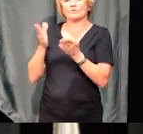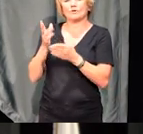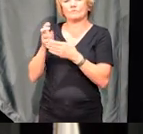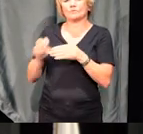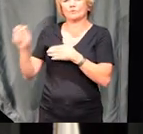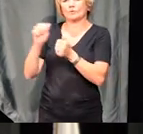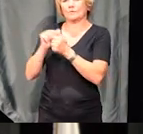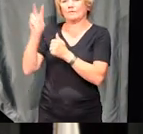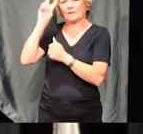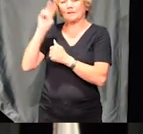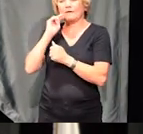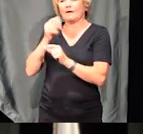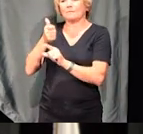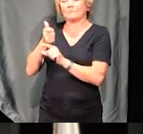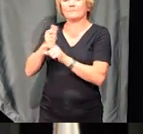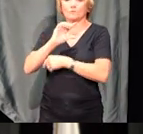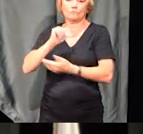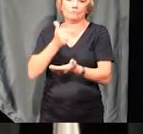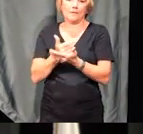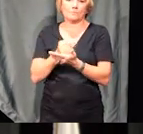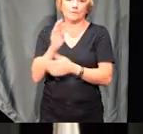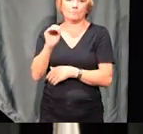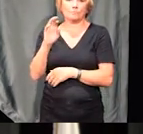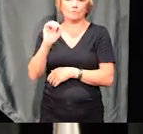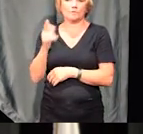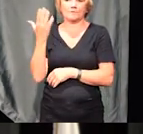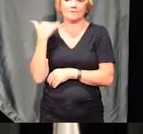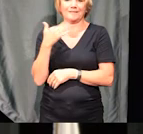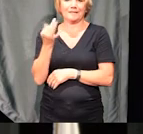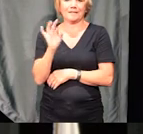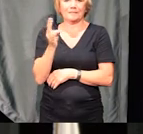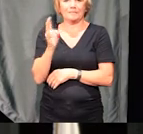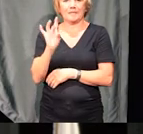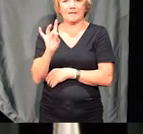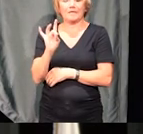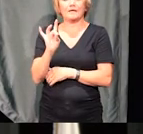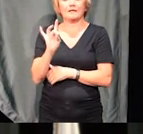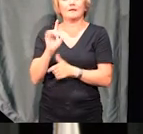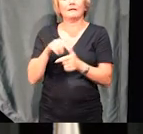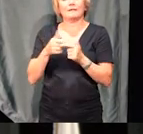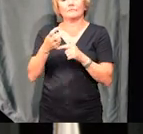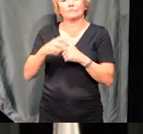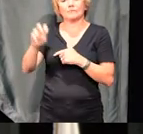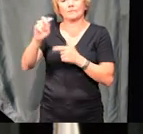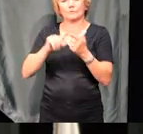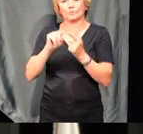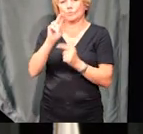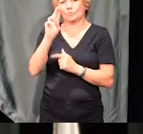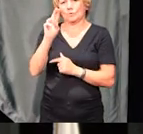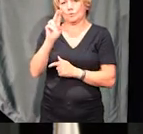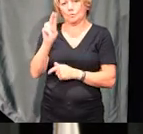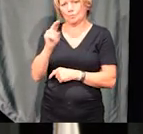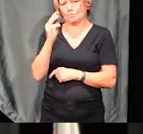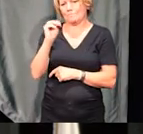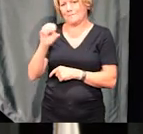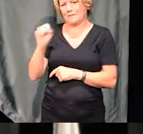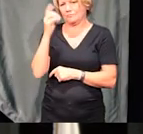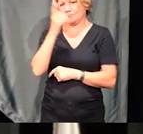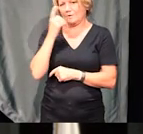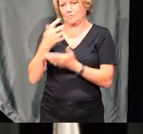Joe graduated from Bristol in 1978 before transferring to UMass Dartmouth, where he earned his bachelor's